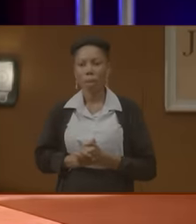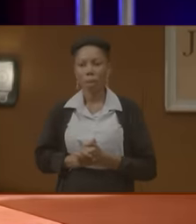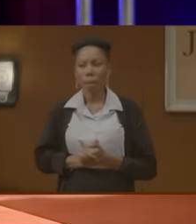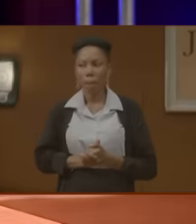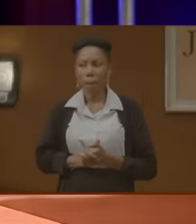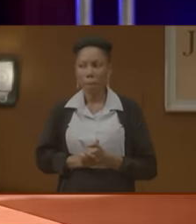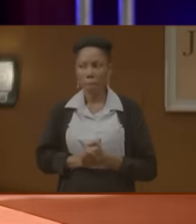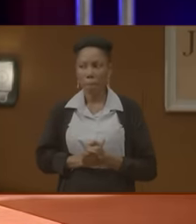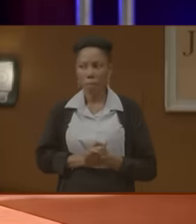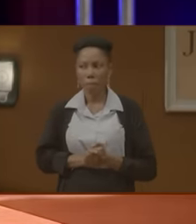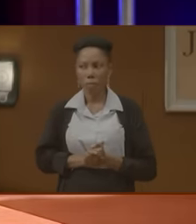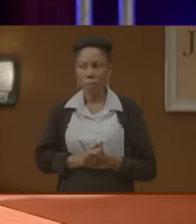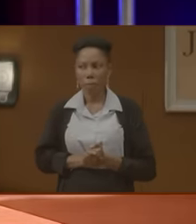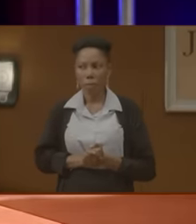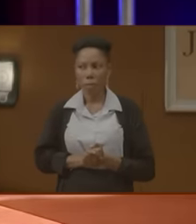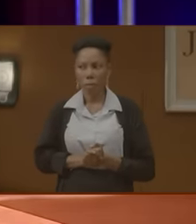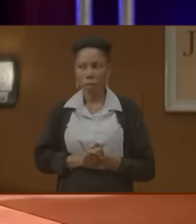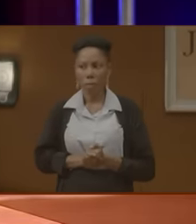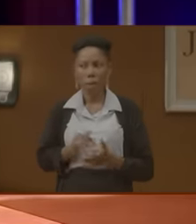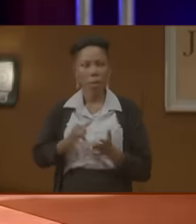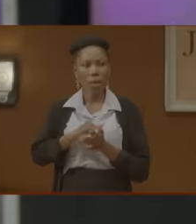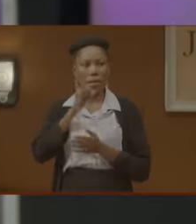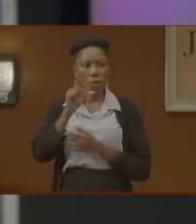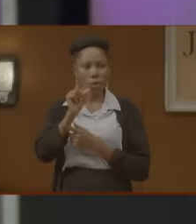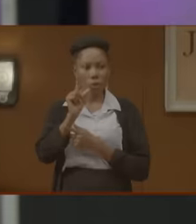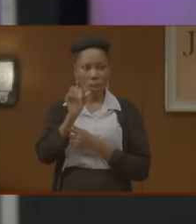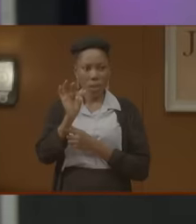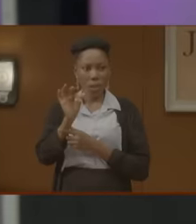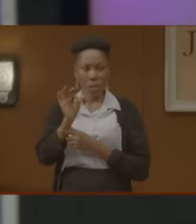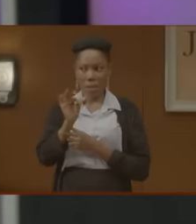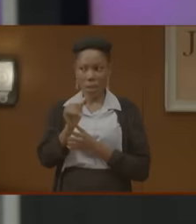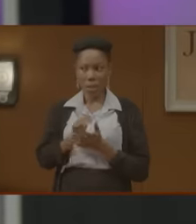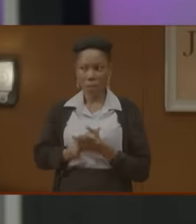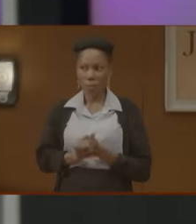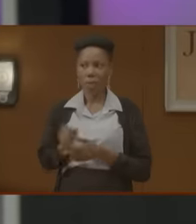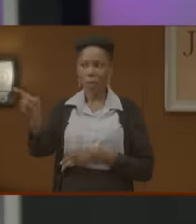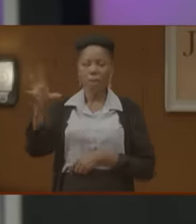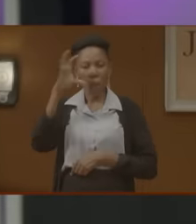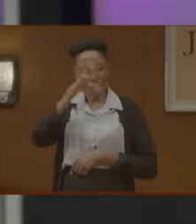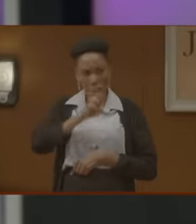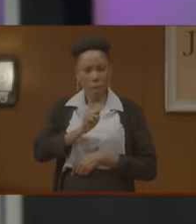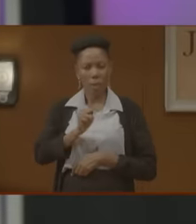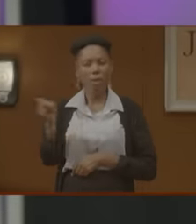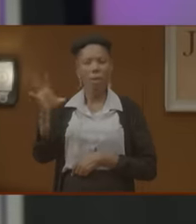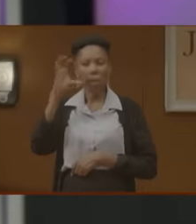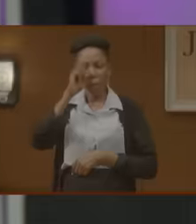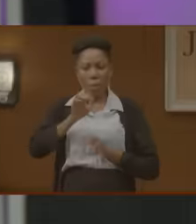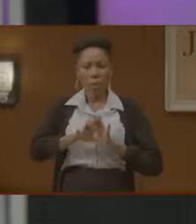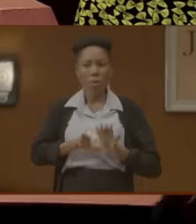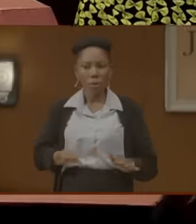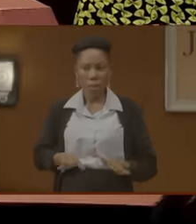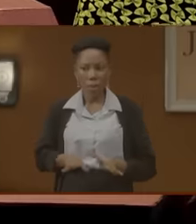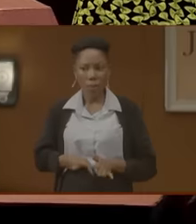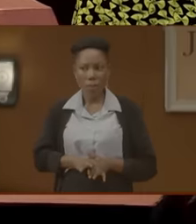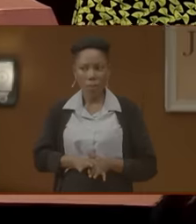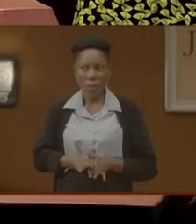I think that should be 2019. That should be 2019. Don't you miss them? But no, I do. At times, they've come to the